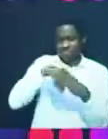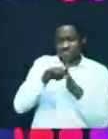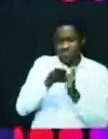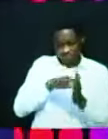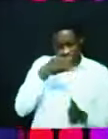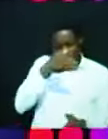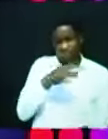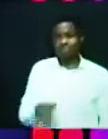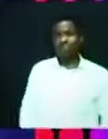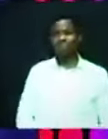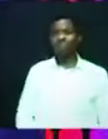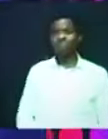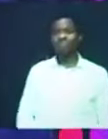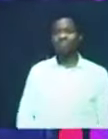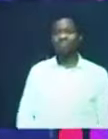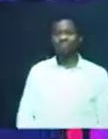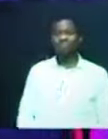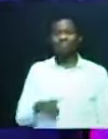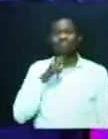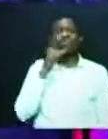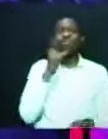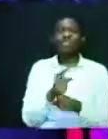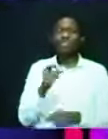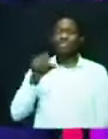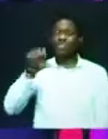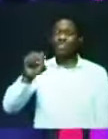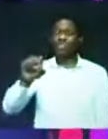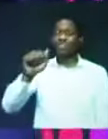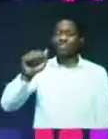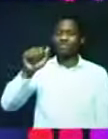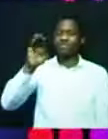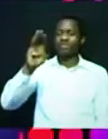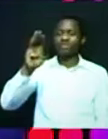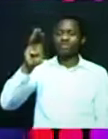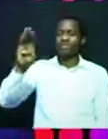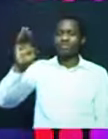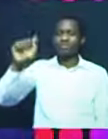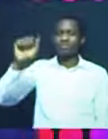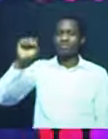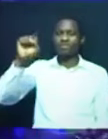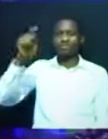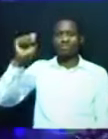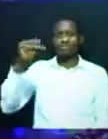It's not only the Sabbath rest, but Jesus one day told the disciples, come and rest.